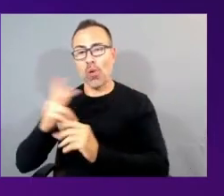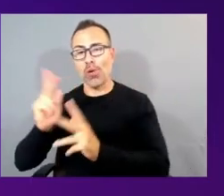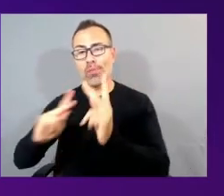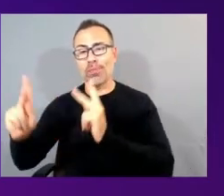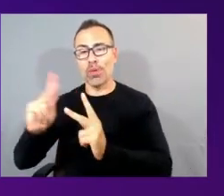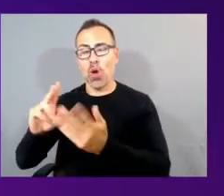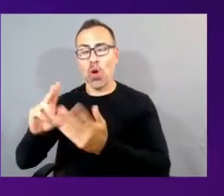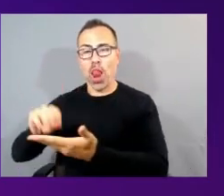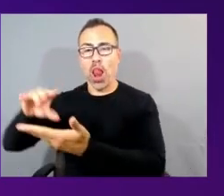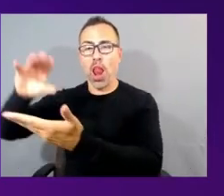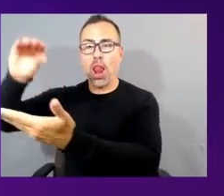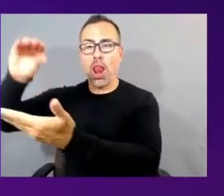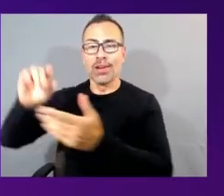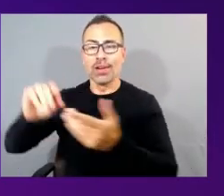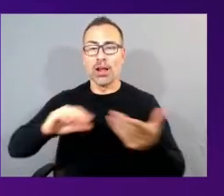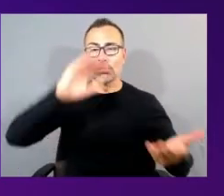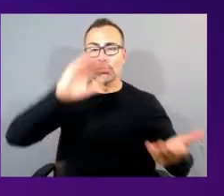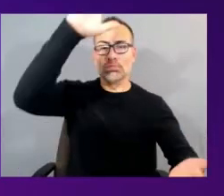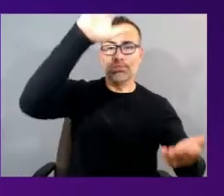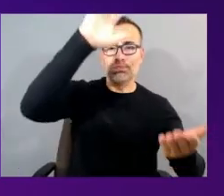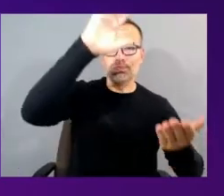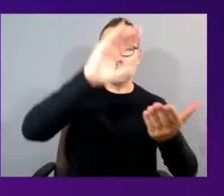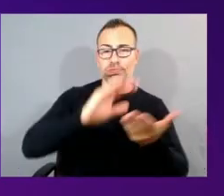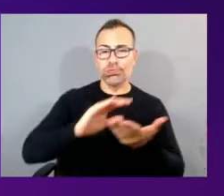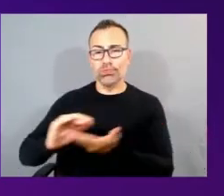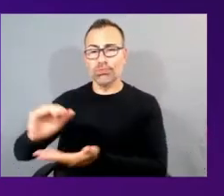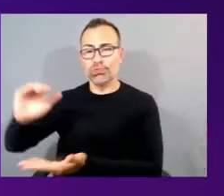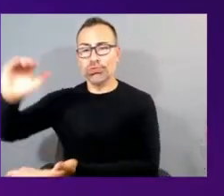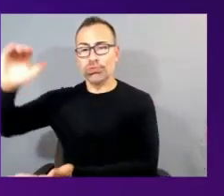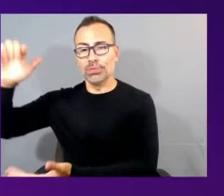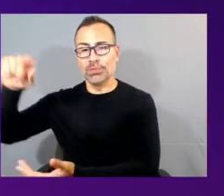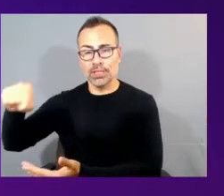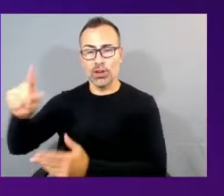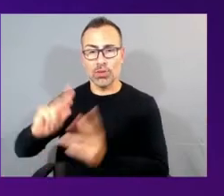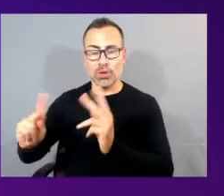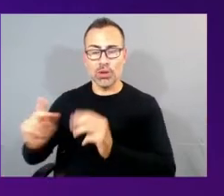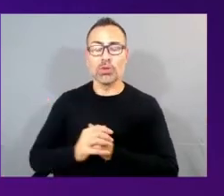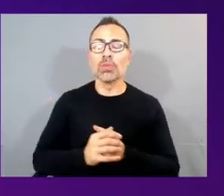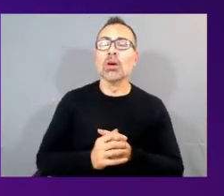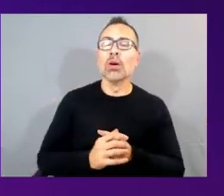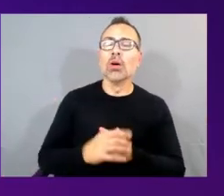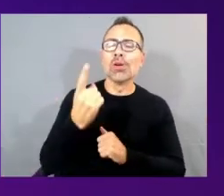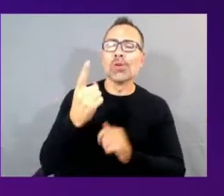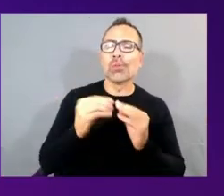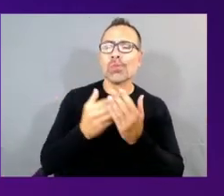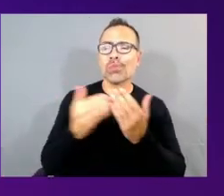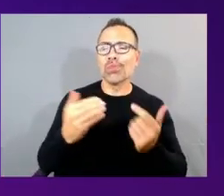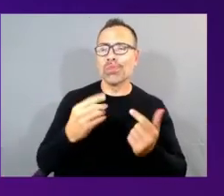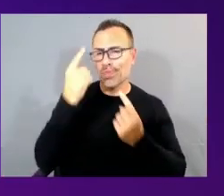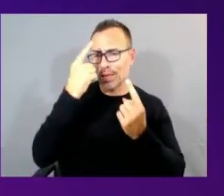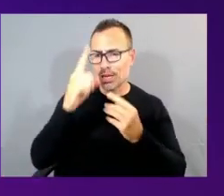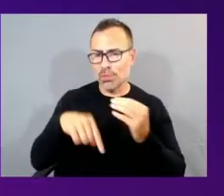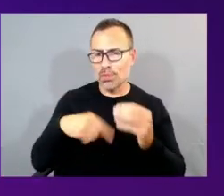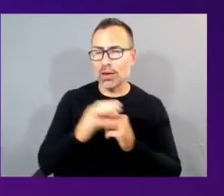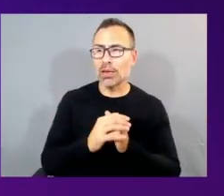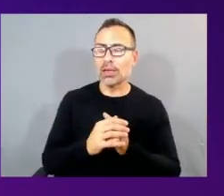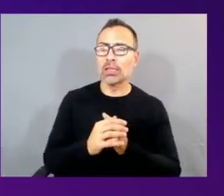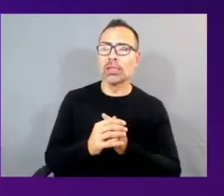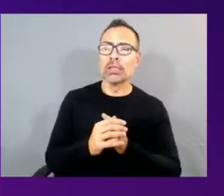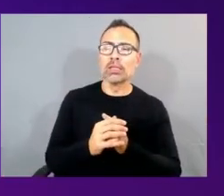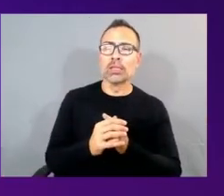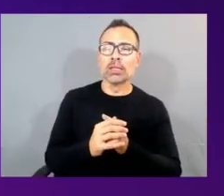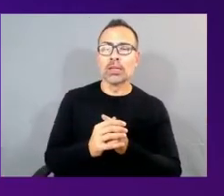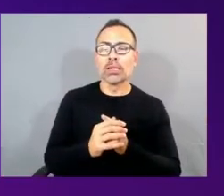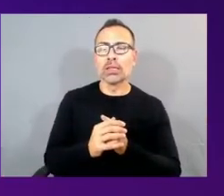also a few things to think about when you are selecting your cloud provider. And then cost and what services they can offer